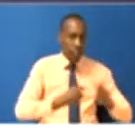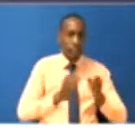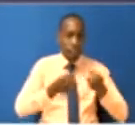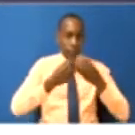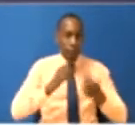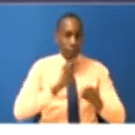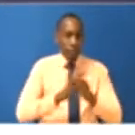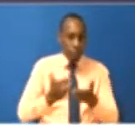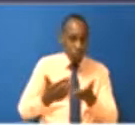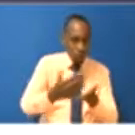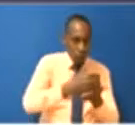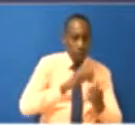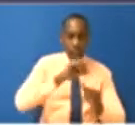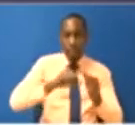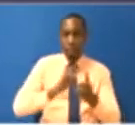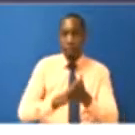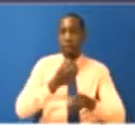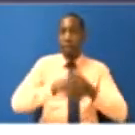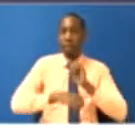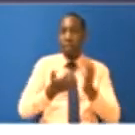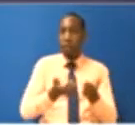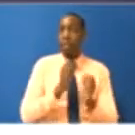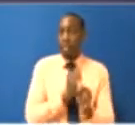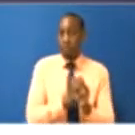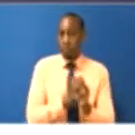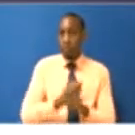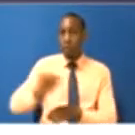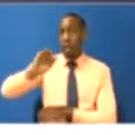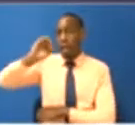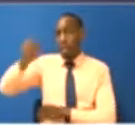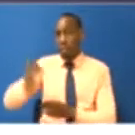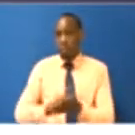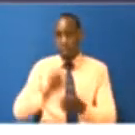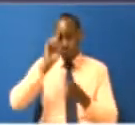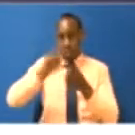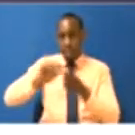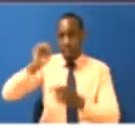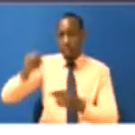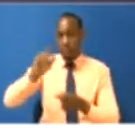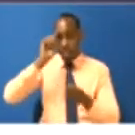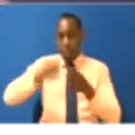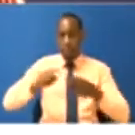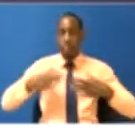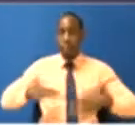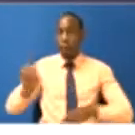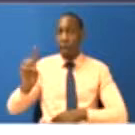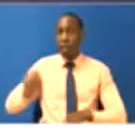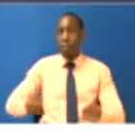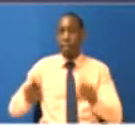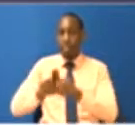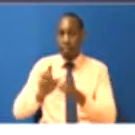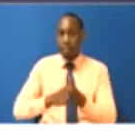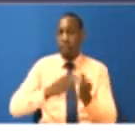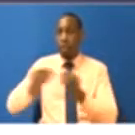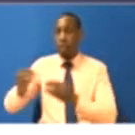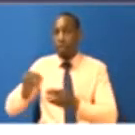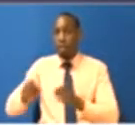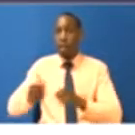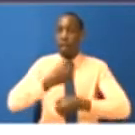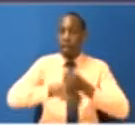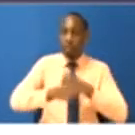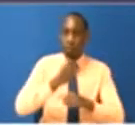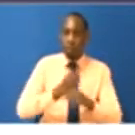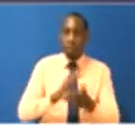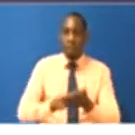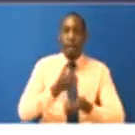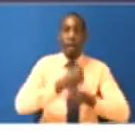information and factual information about what needs to be done in the city for the city for the residents of the city and actually go out and do that so